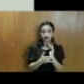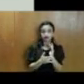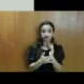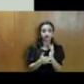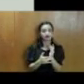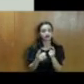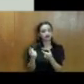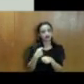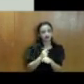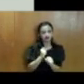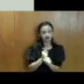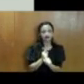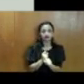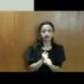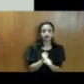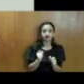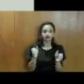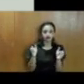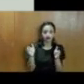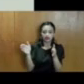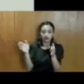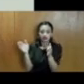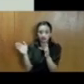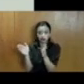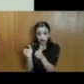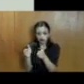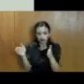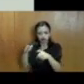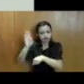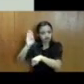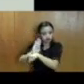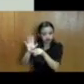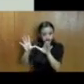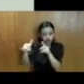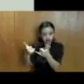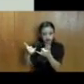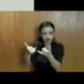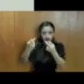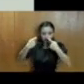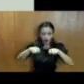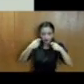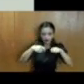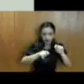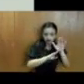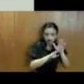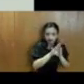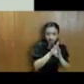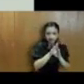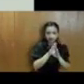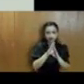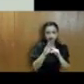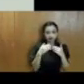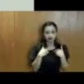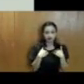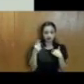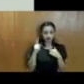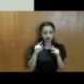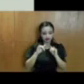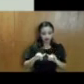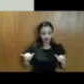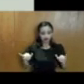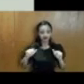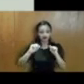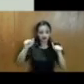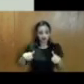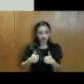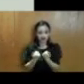developing, small and medium-sized companies are struggling to keep up. The digitalization of existing industries remains a challenge